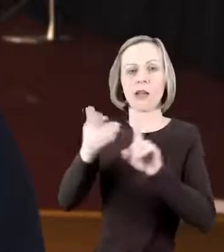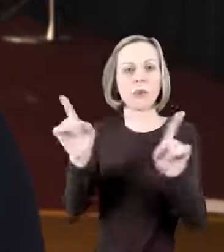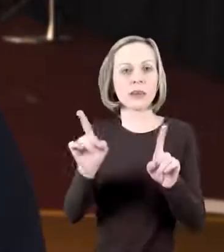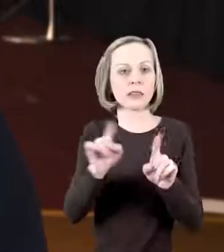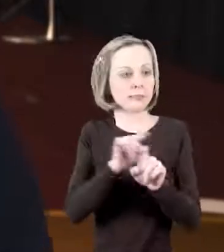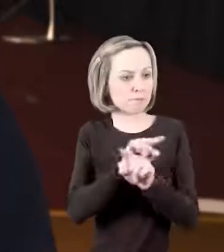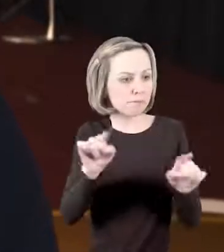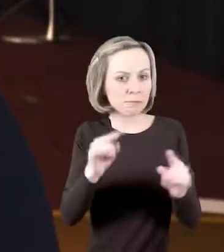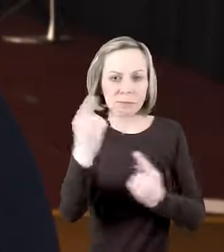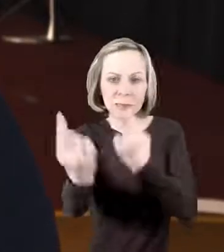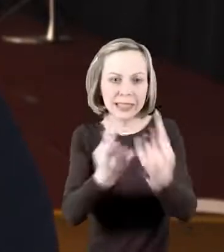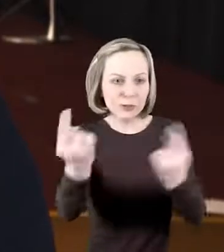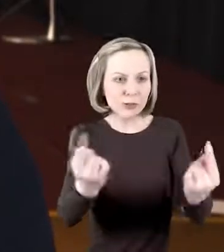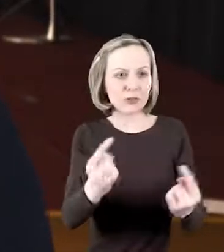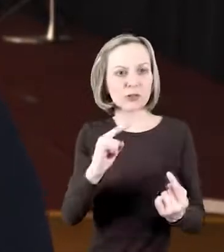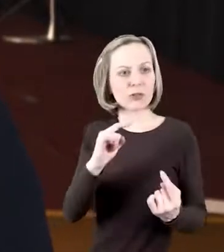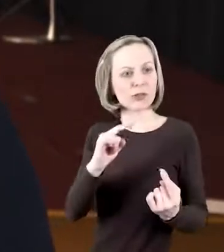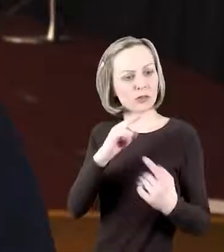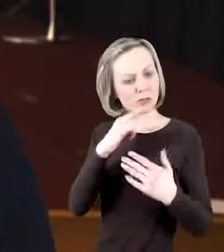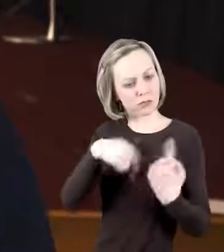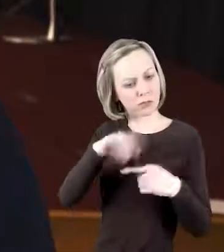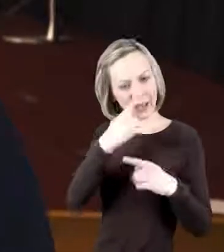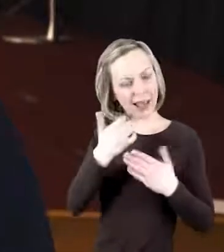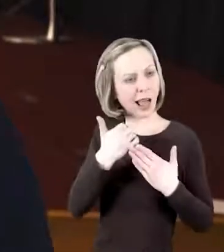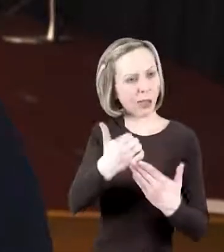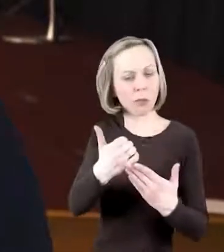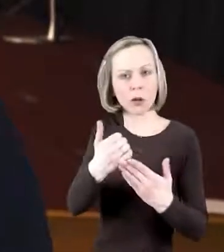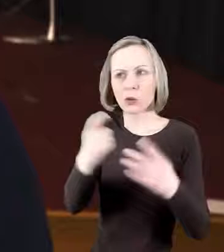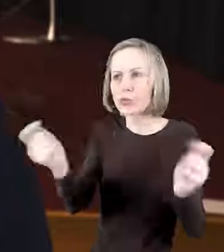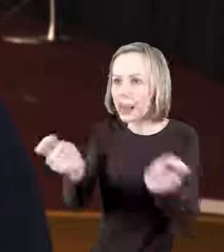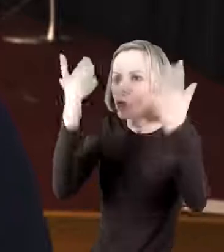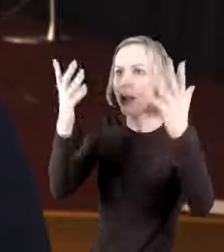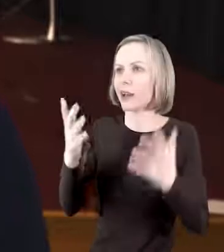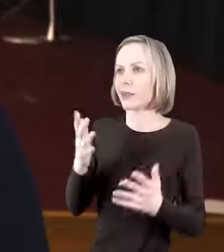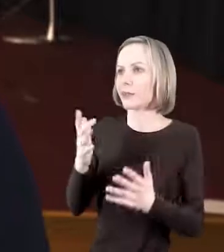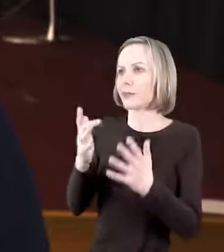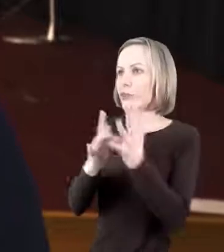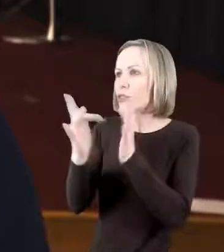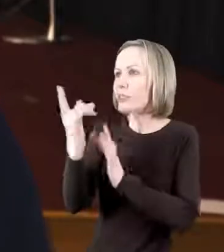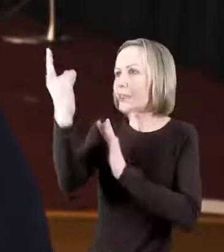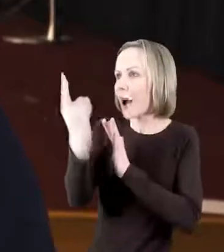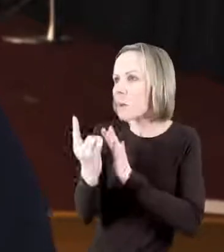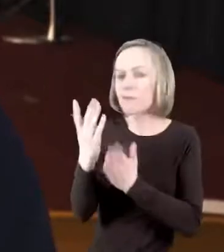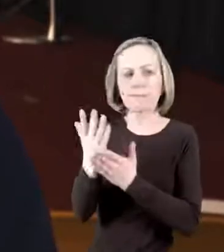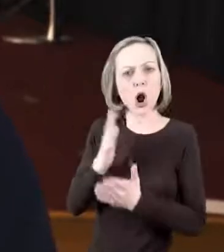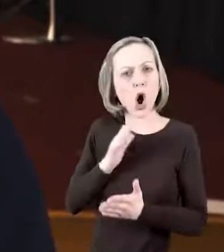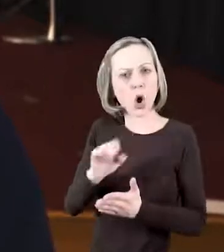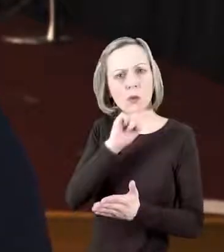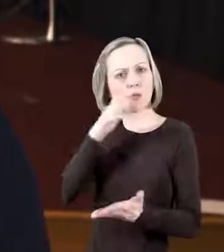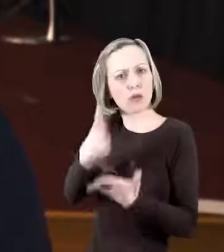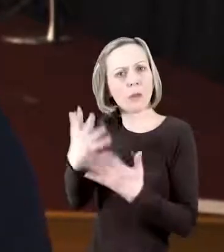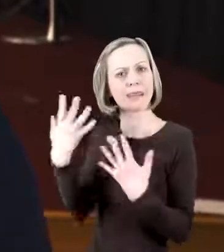this service is that it helps each of us to celebrate the hope and promise of Jesus coming into our